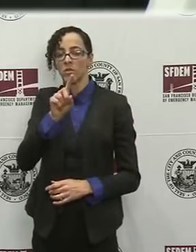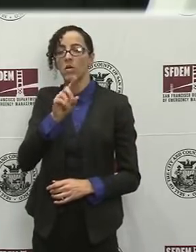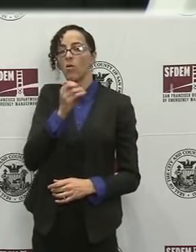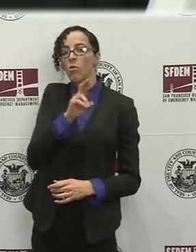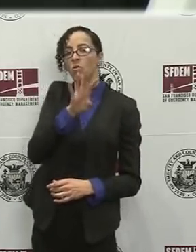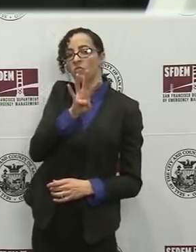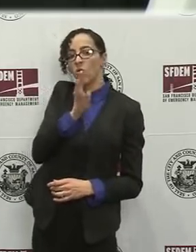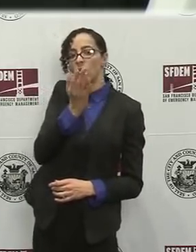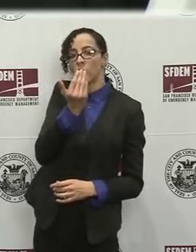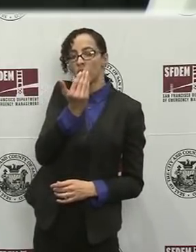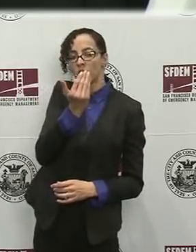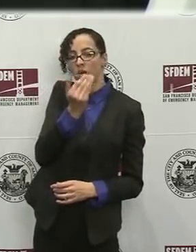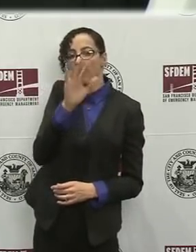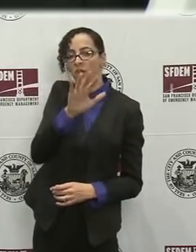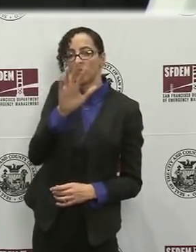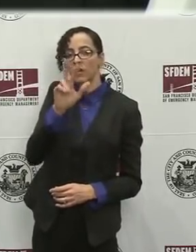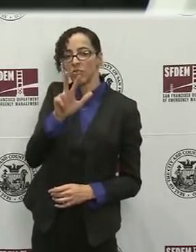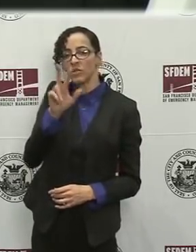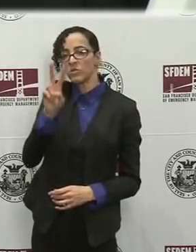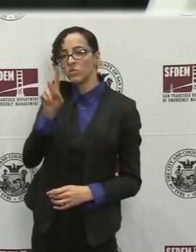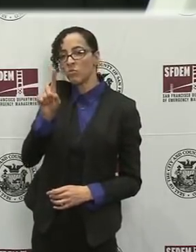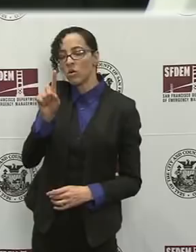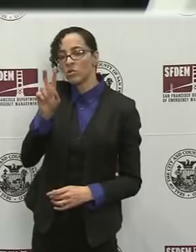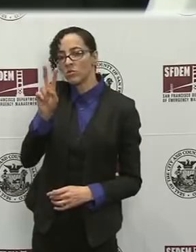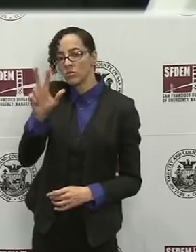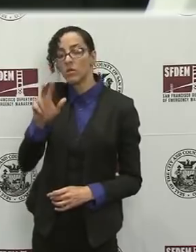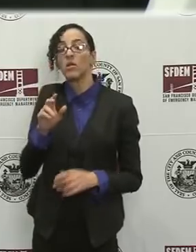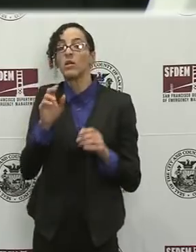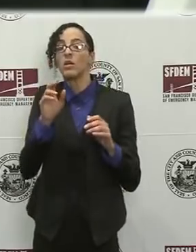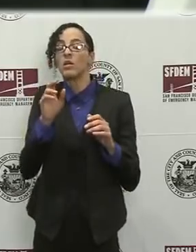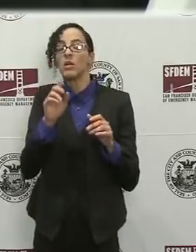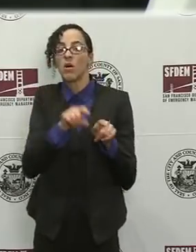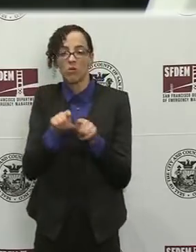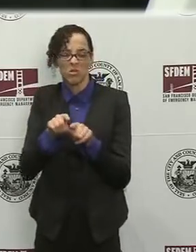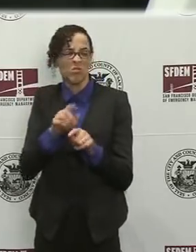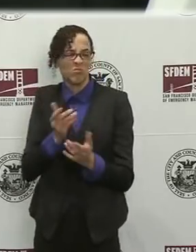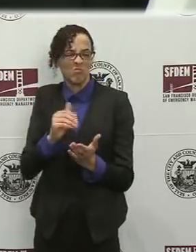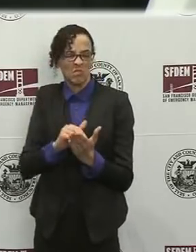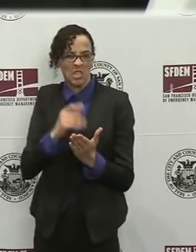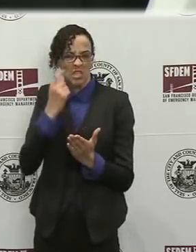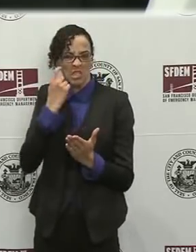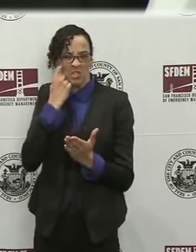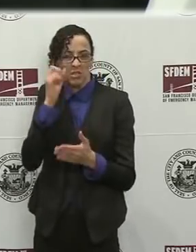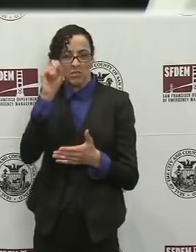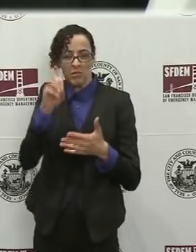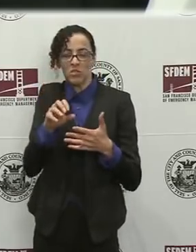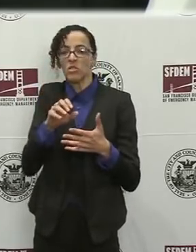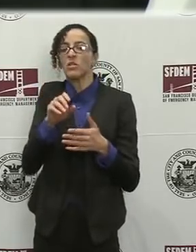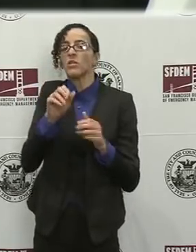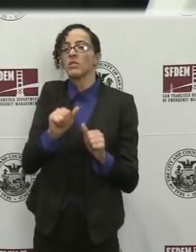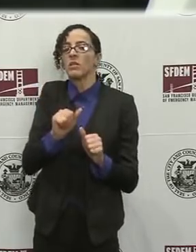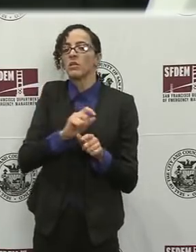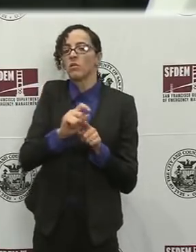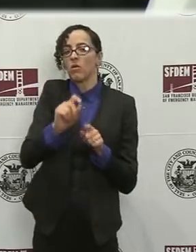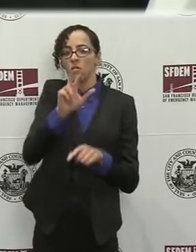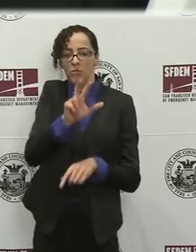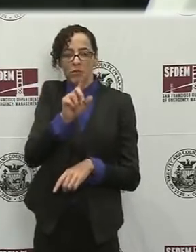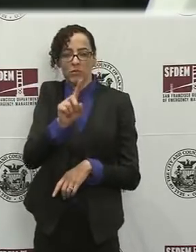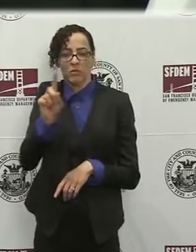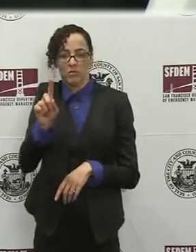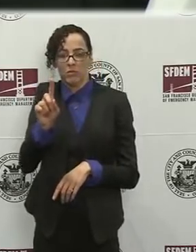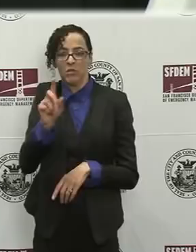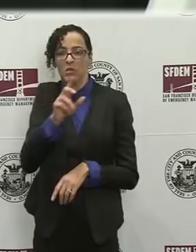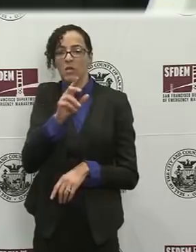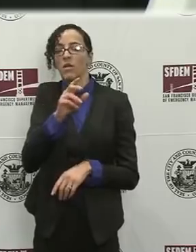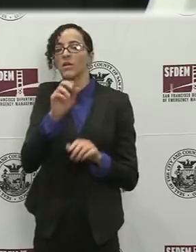415-553-0123. You can also call 311 or utilize our website to file a police report or request an